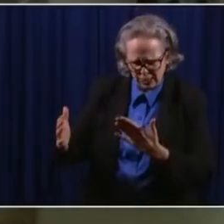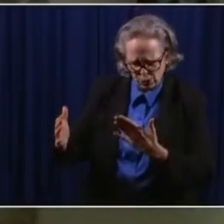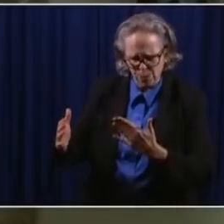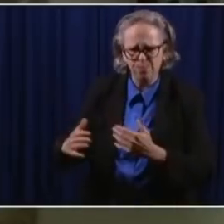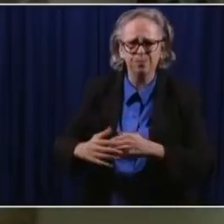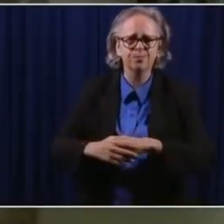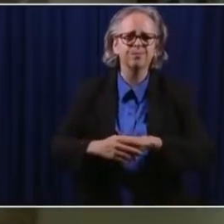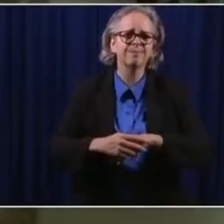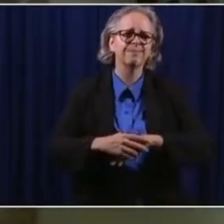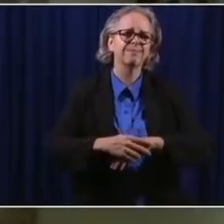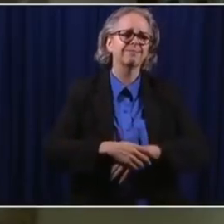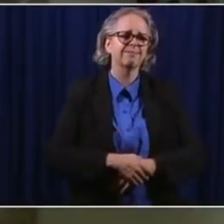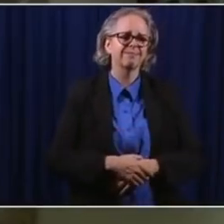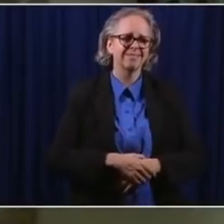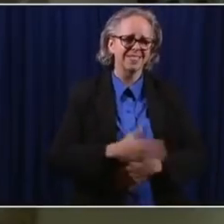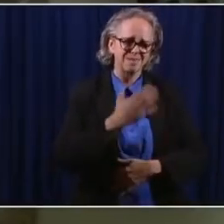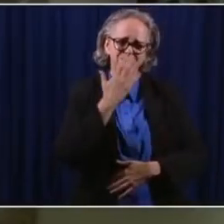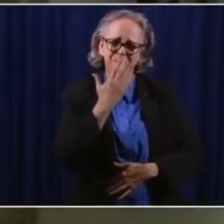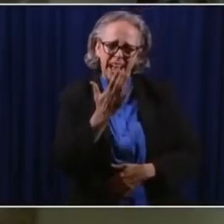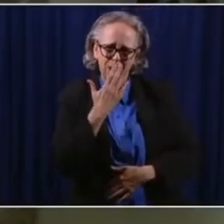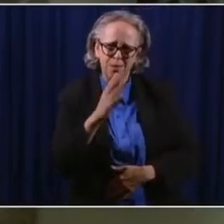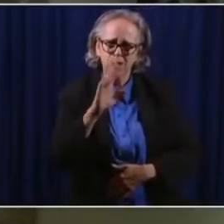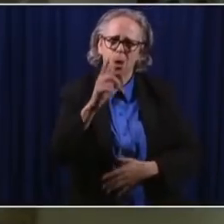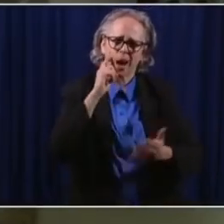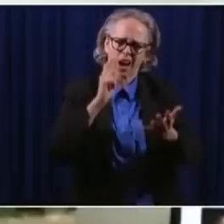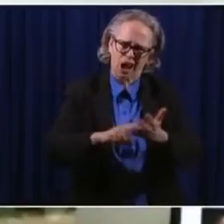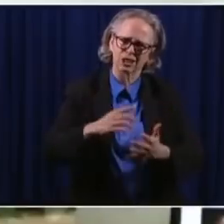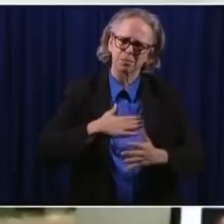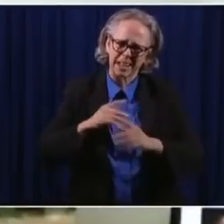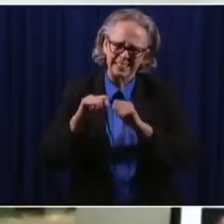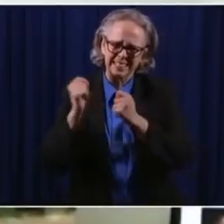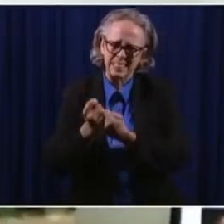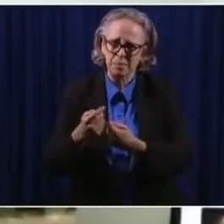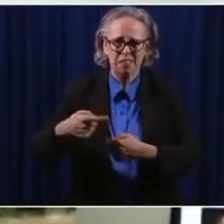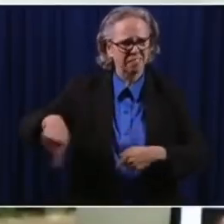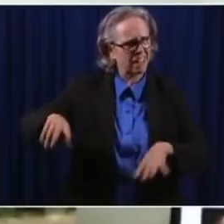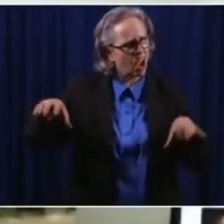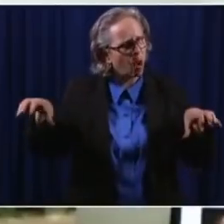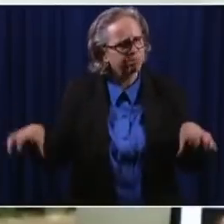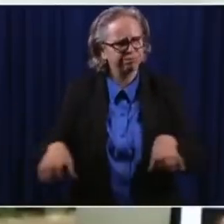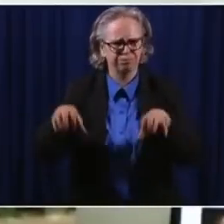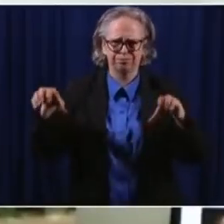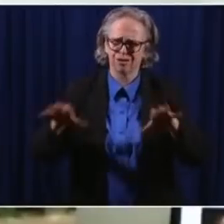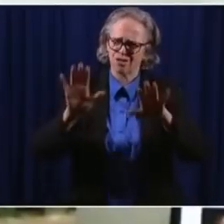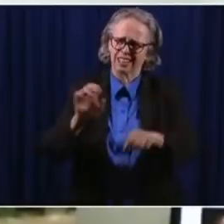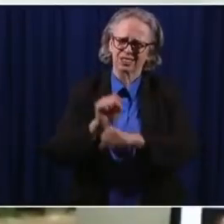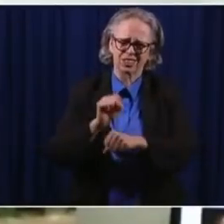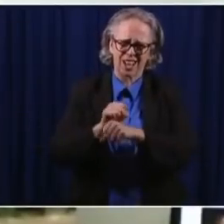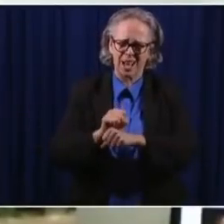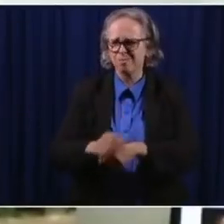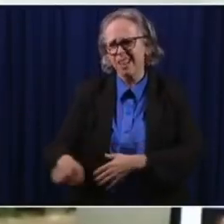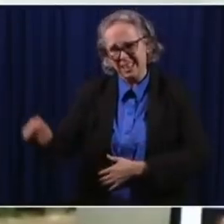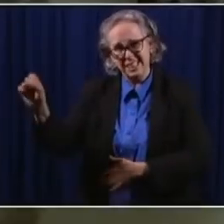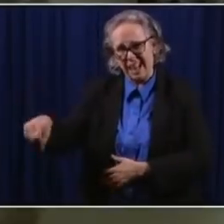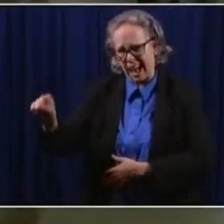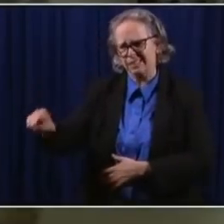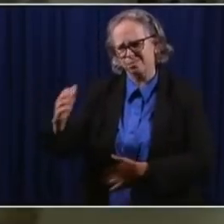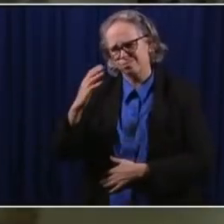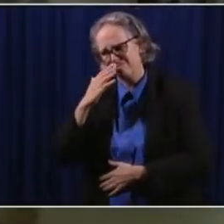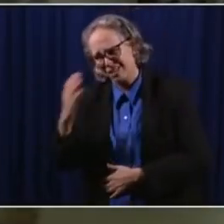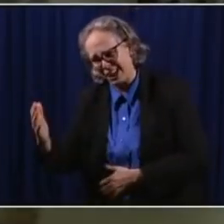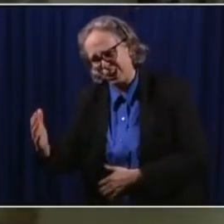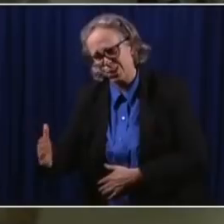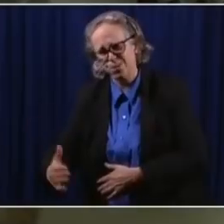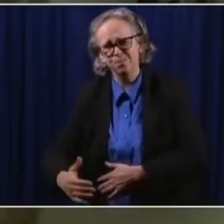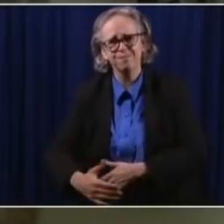do. Thanks for acknowledging the team, Governor. They're doing yeoman's job out there. They are indeed. Thank you. Thanks a lot, Commissioner.